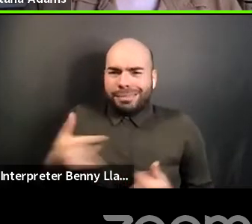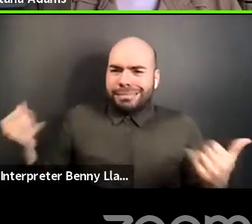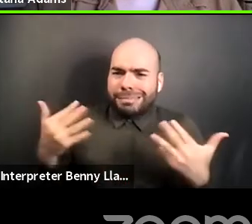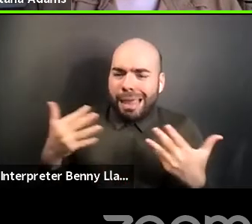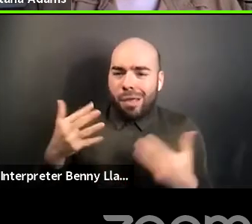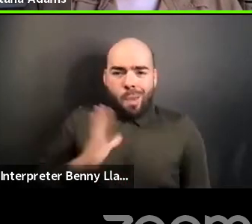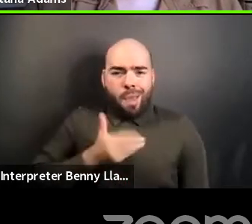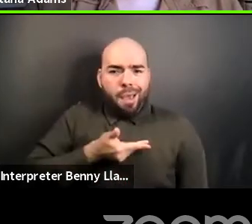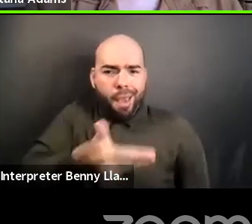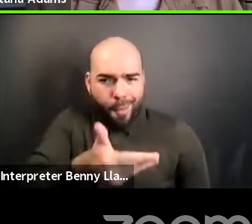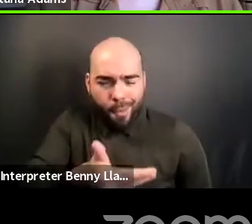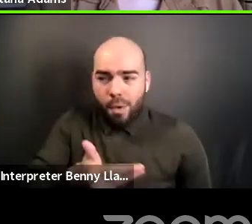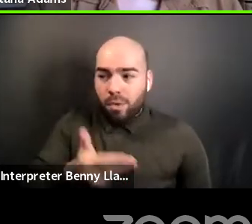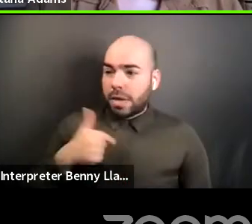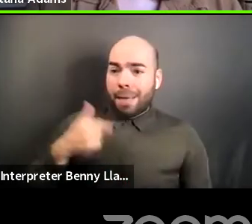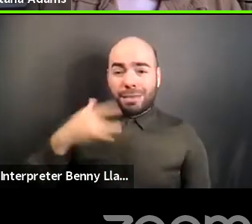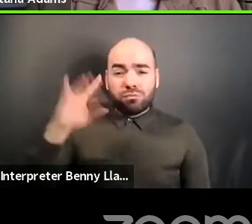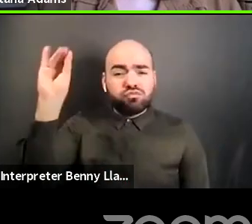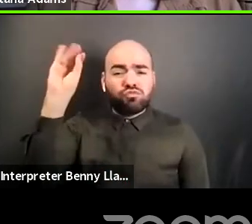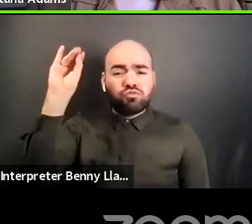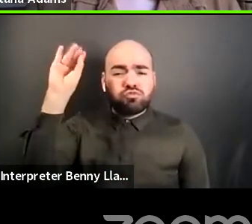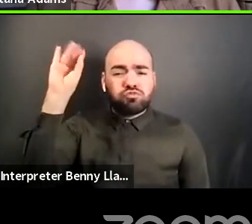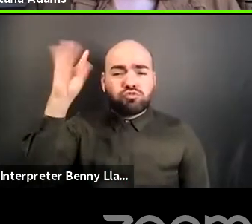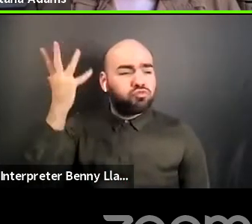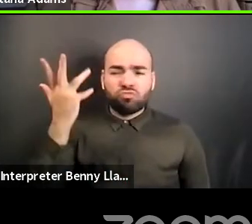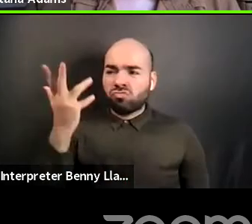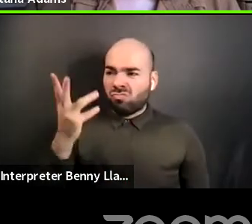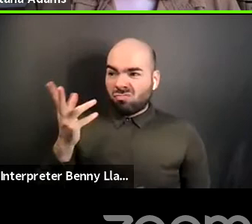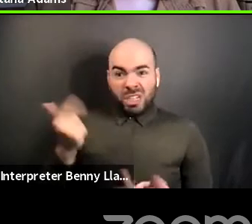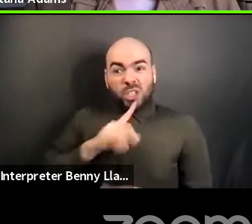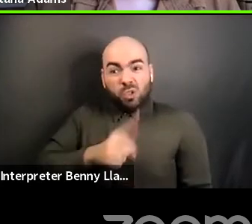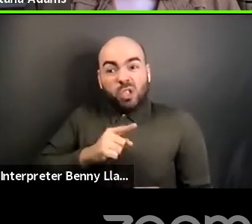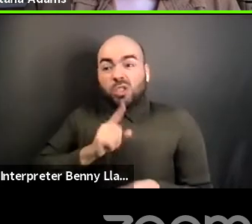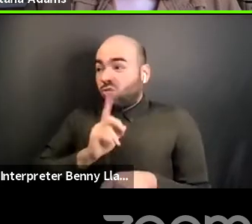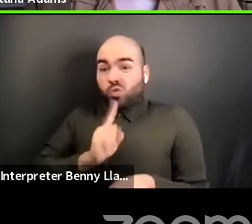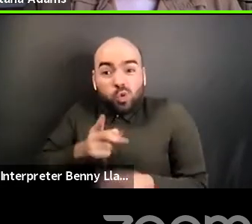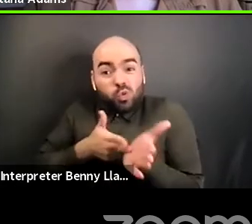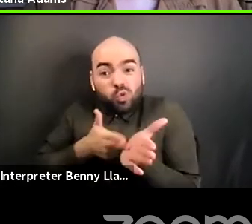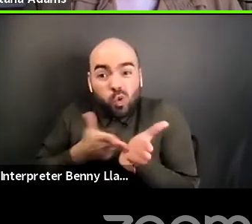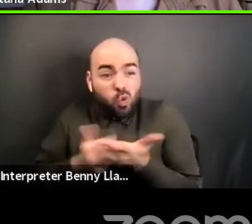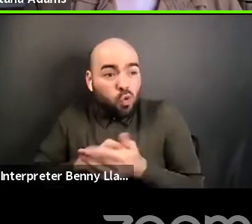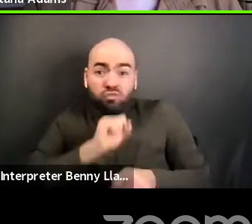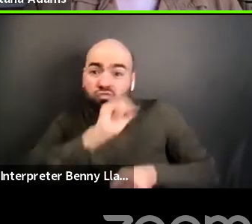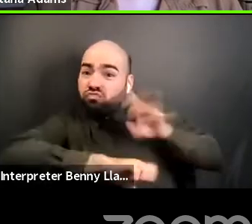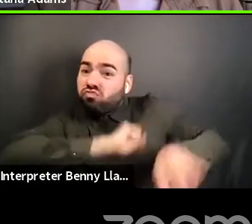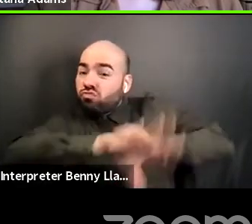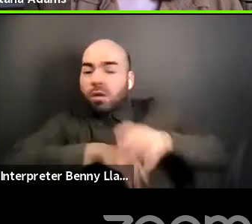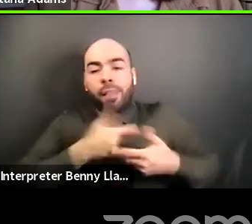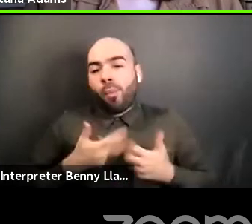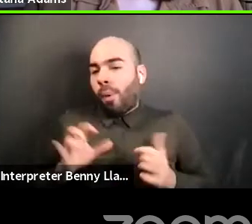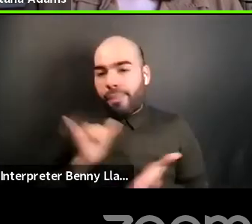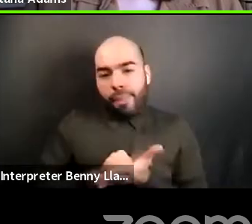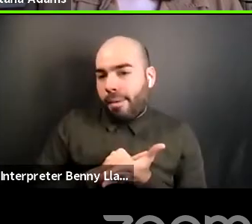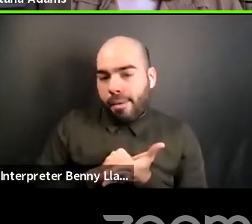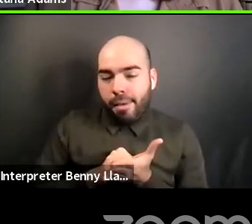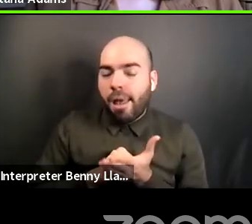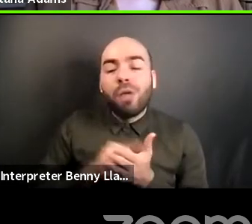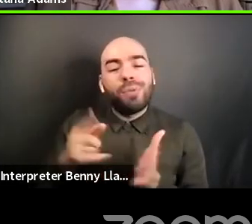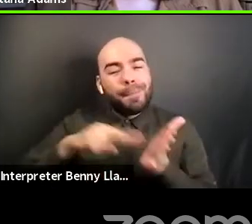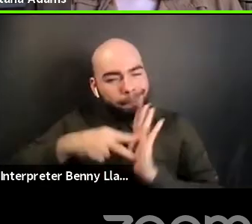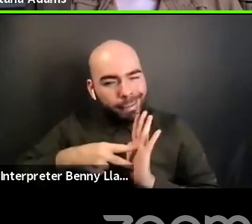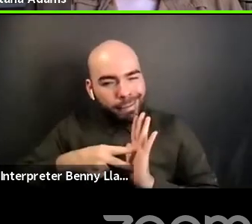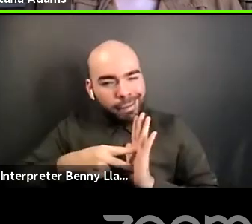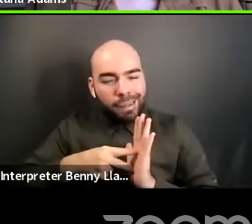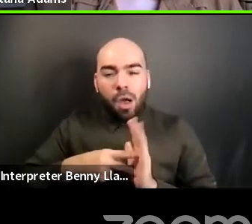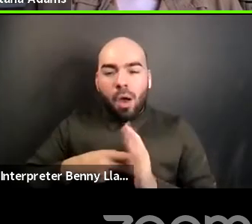you know, say what a lot of people are really thinking in communities, you know? And I think that's what I mean whenever I say like the profit